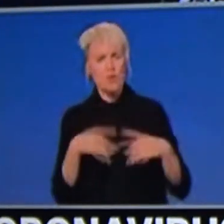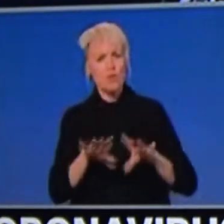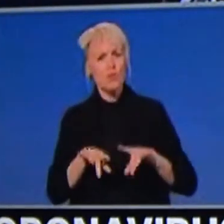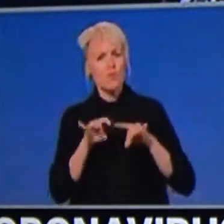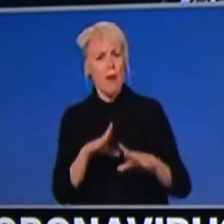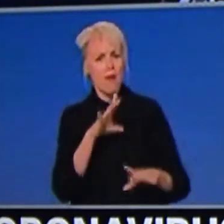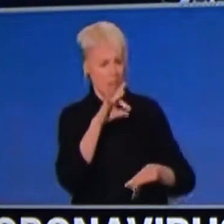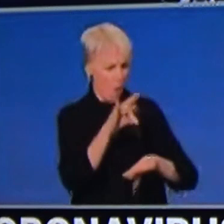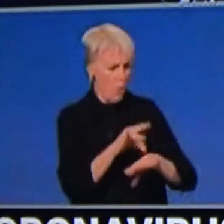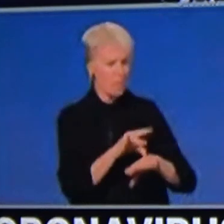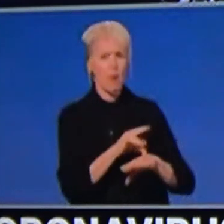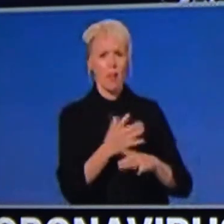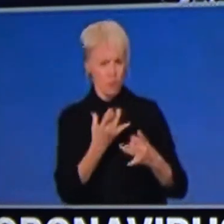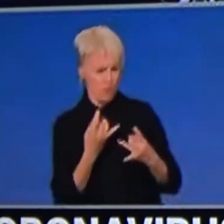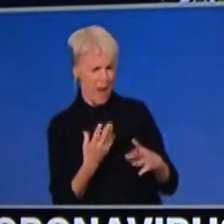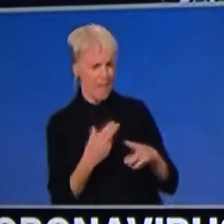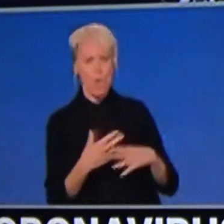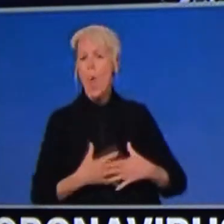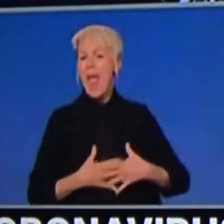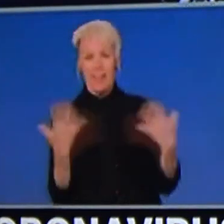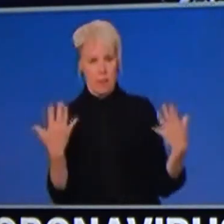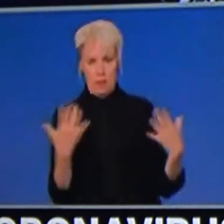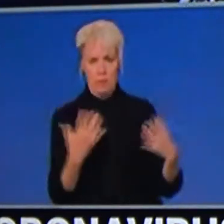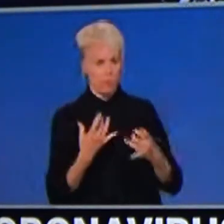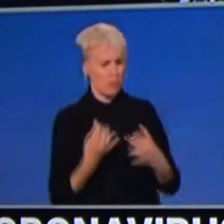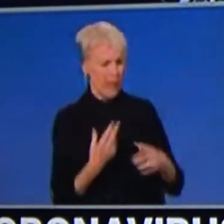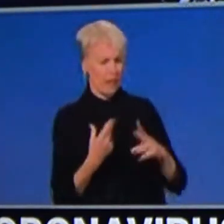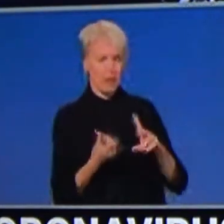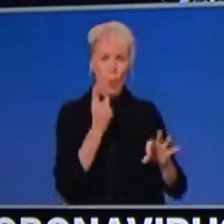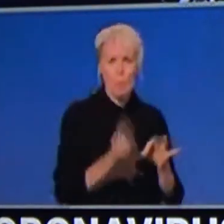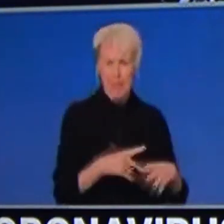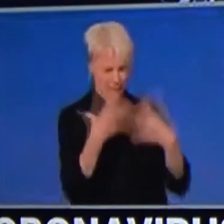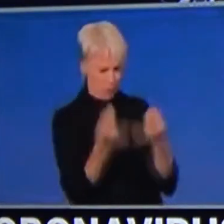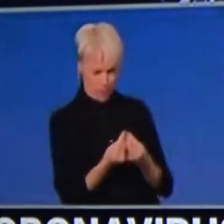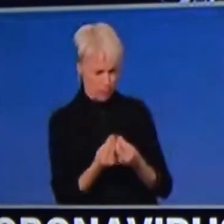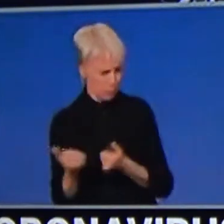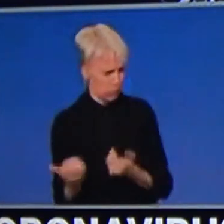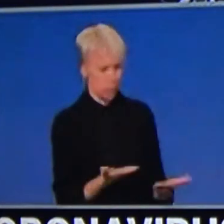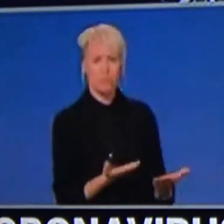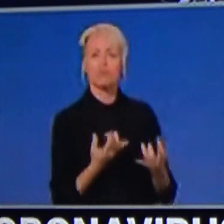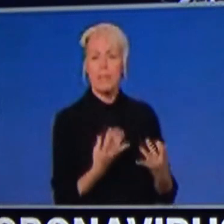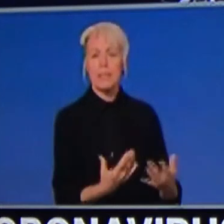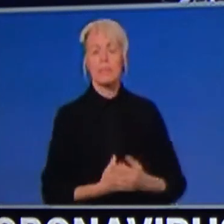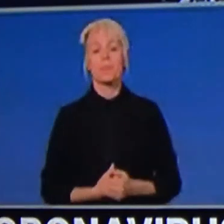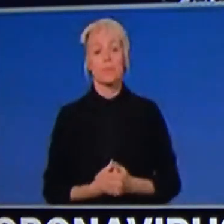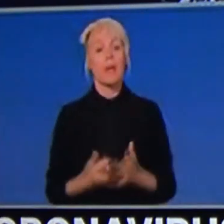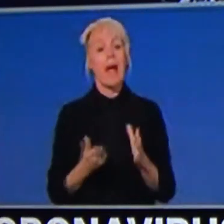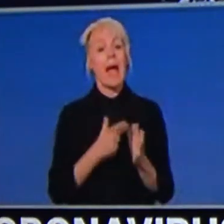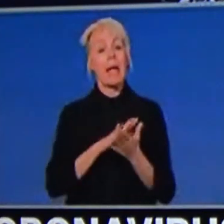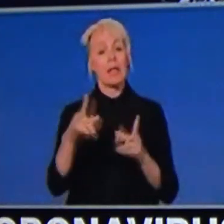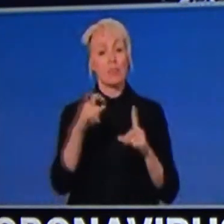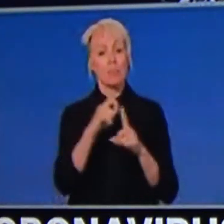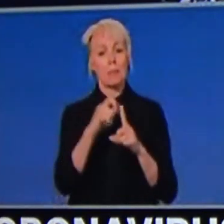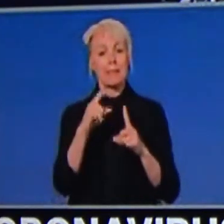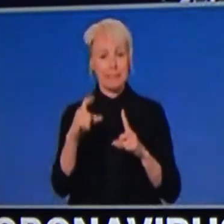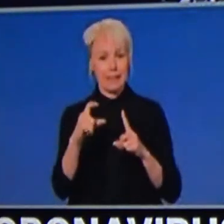the message that we gave to the National Cabinet today. Like anybody, HPPC is very keen to see some of